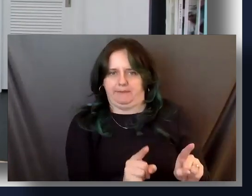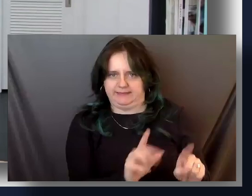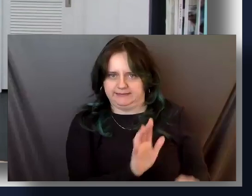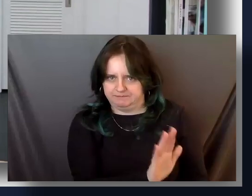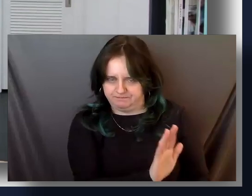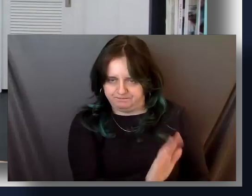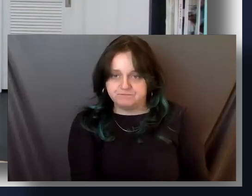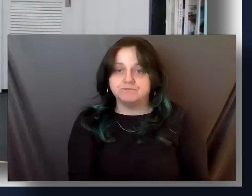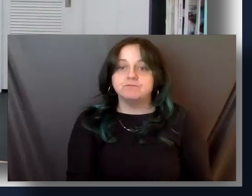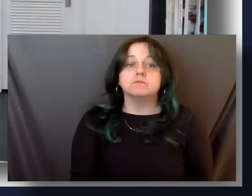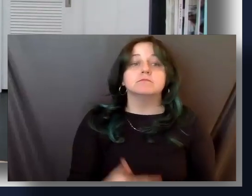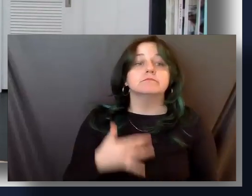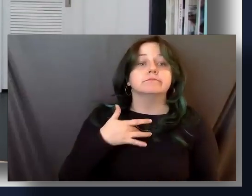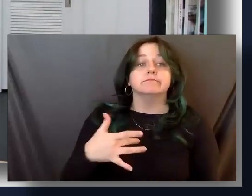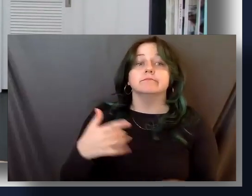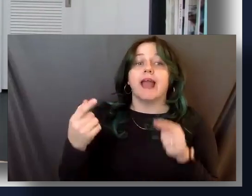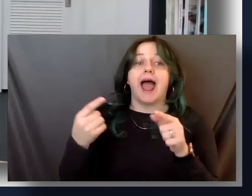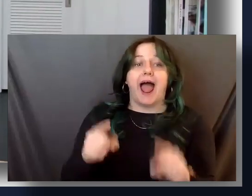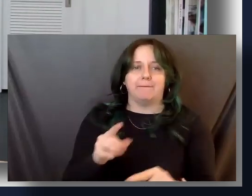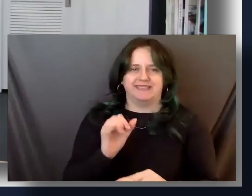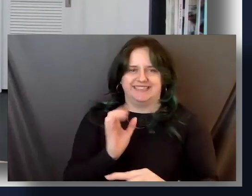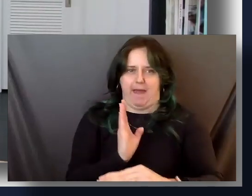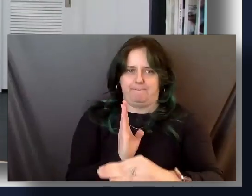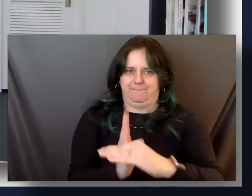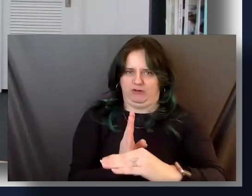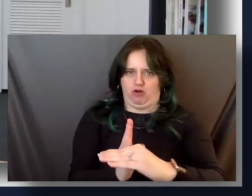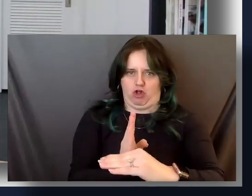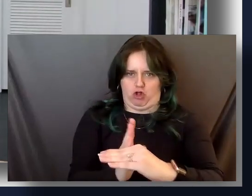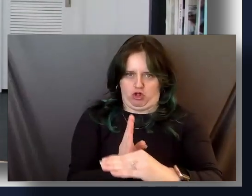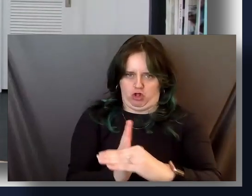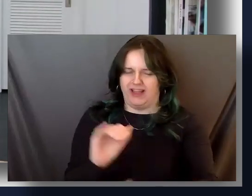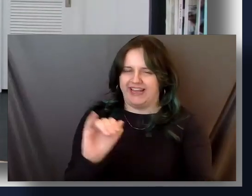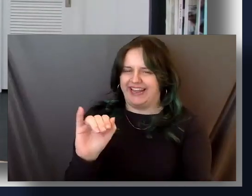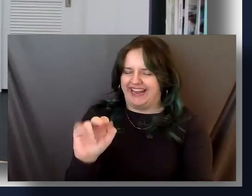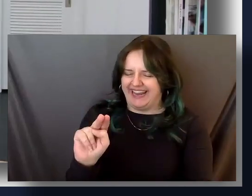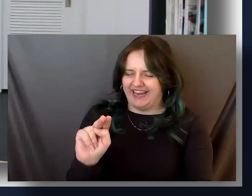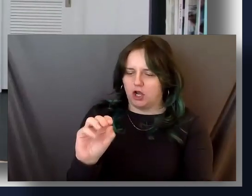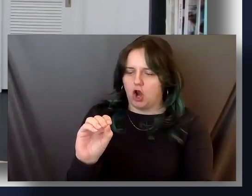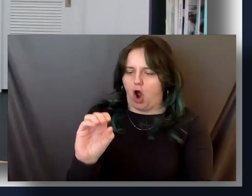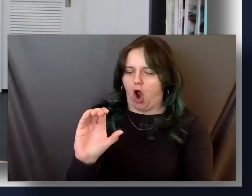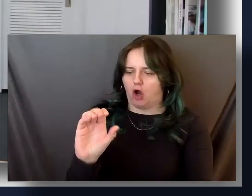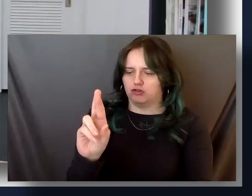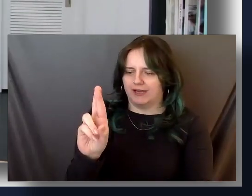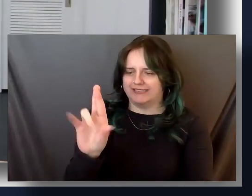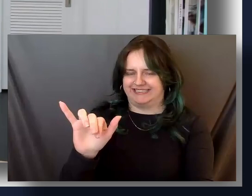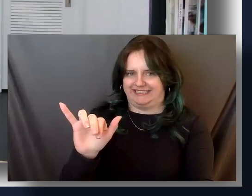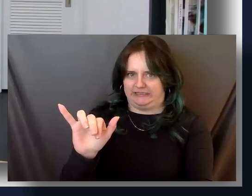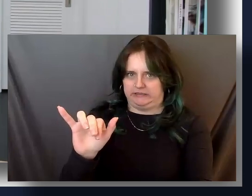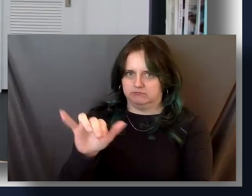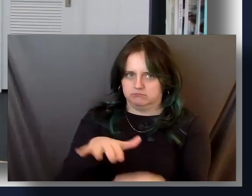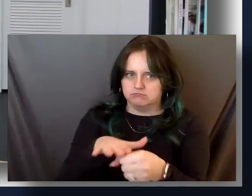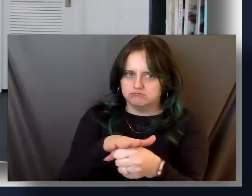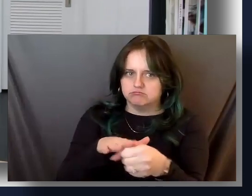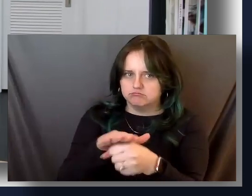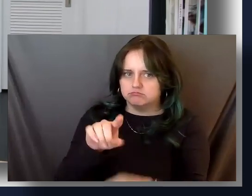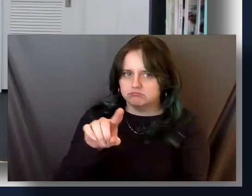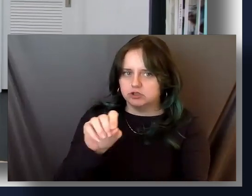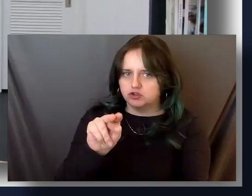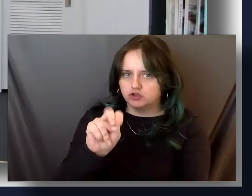political violence happens, it usually happens in this middle zone, this anocracy zone.